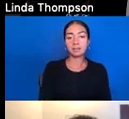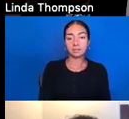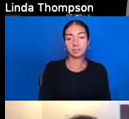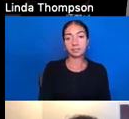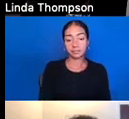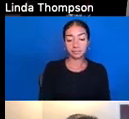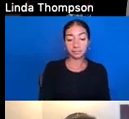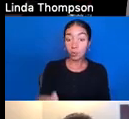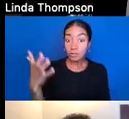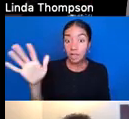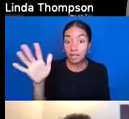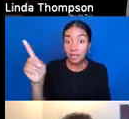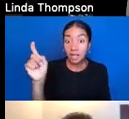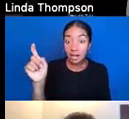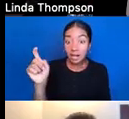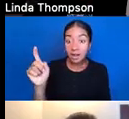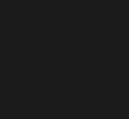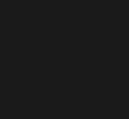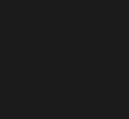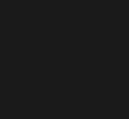Was that it? Oh my gosh.